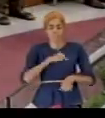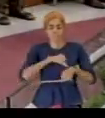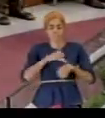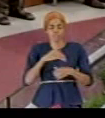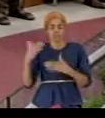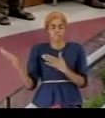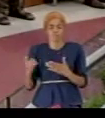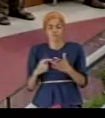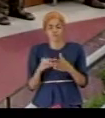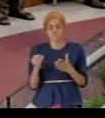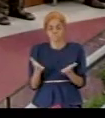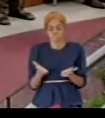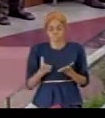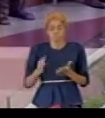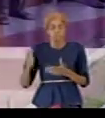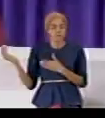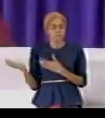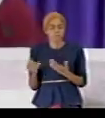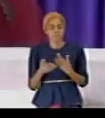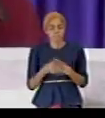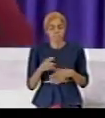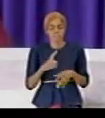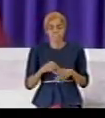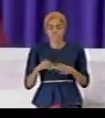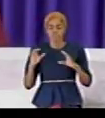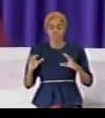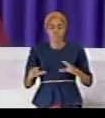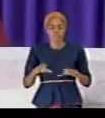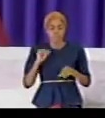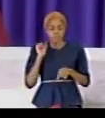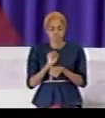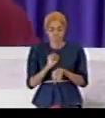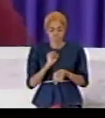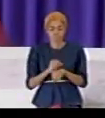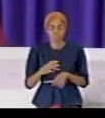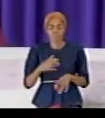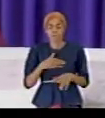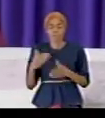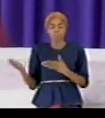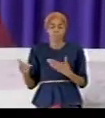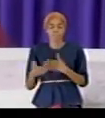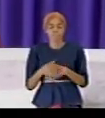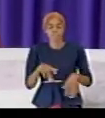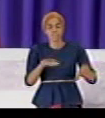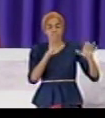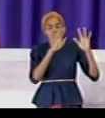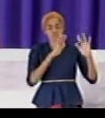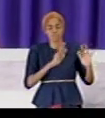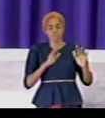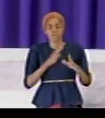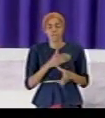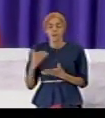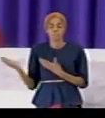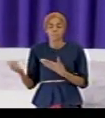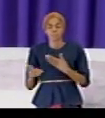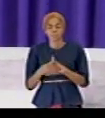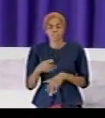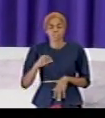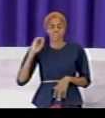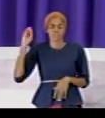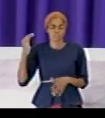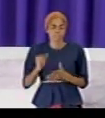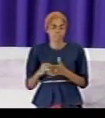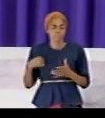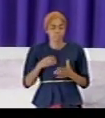zeal, bring back the commitment, bring back the compassion, and bring back the grace that we had